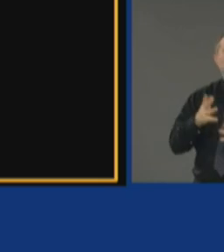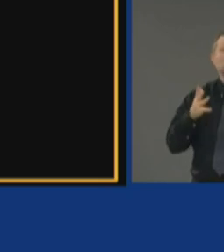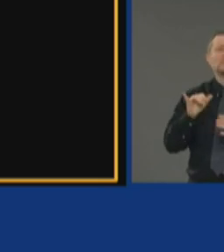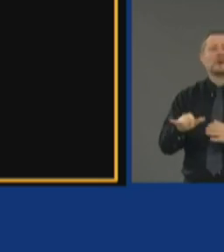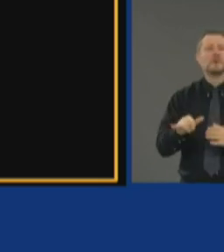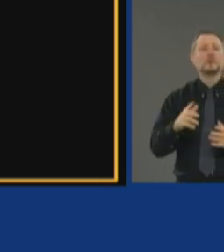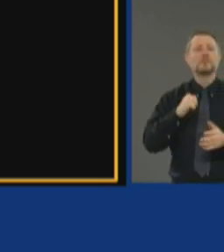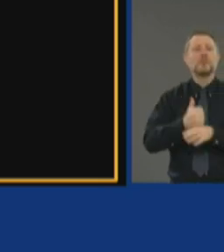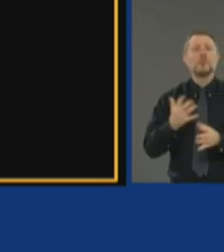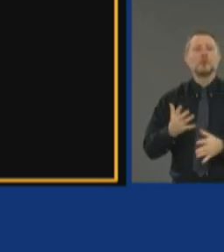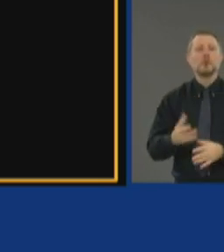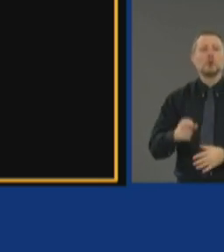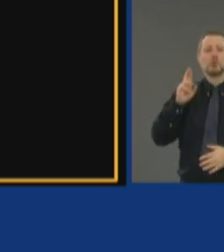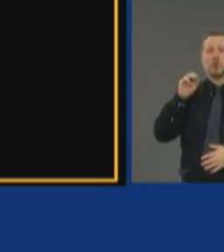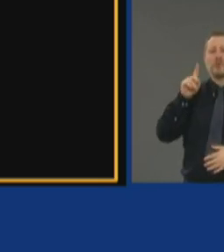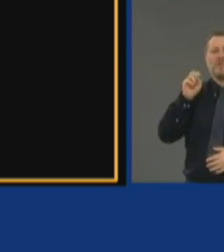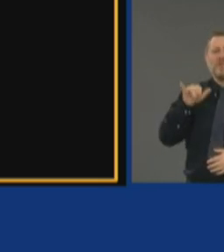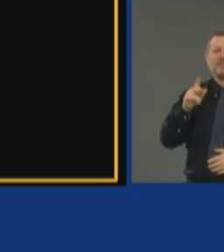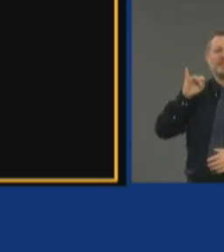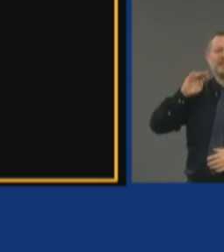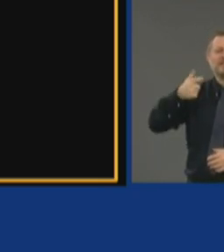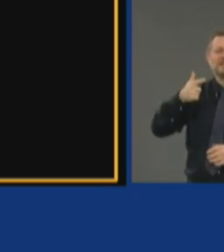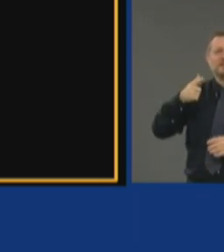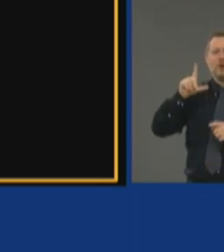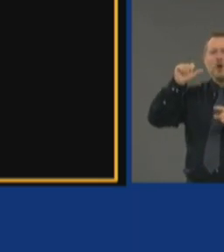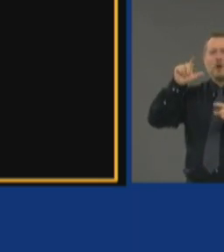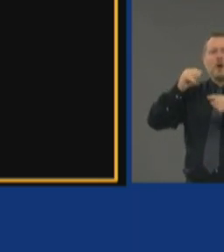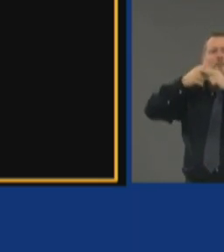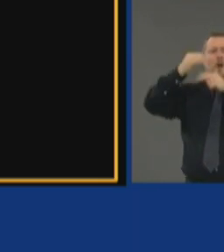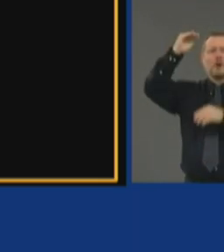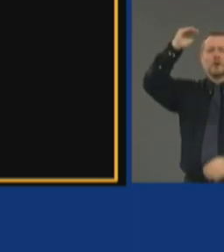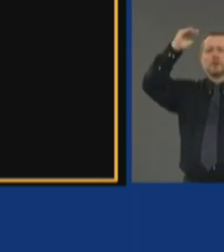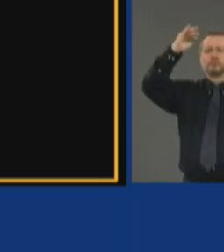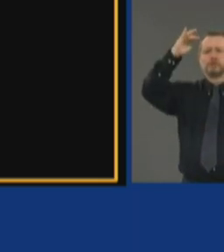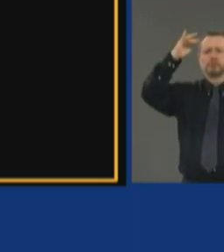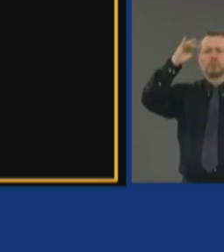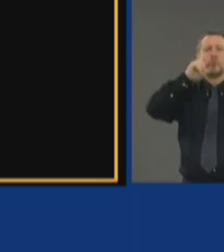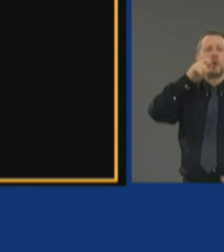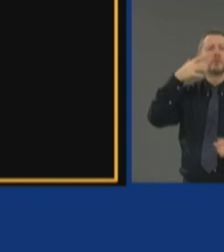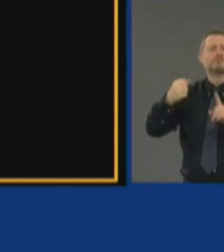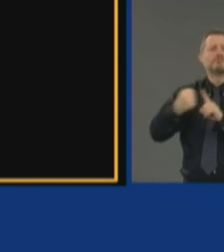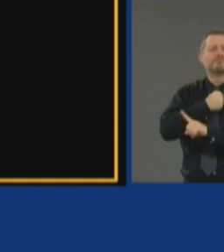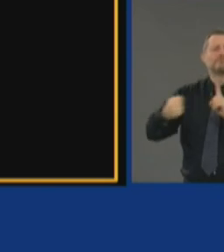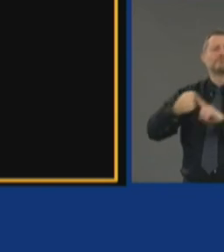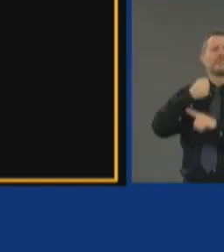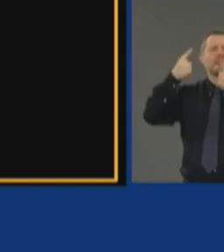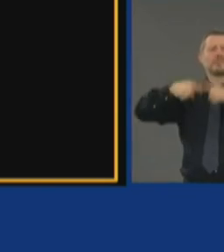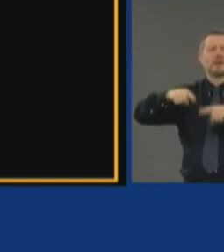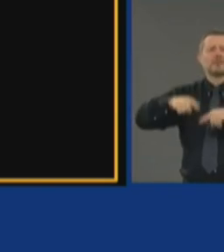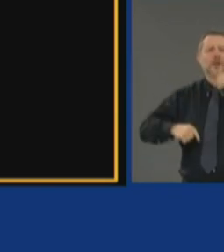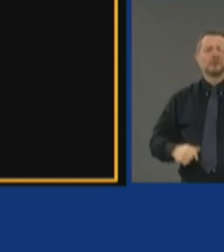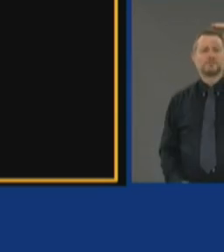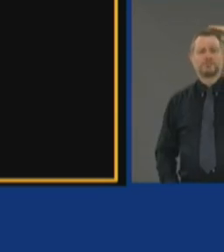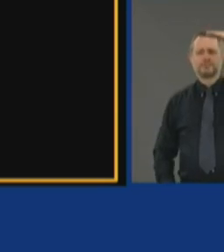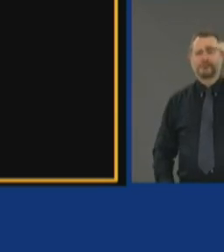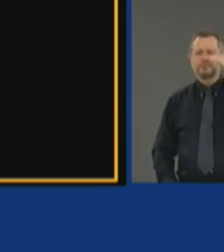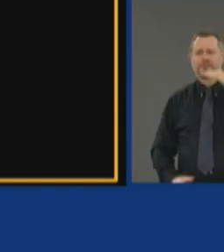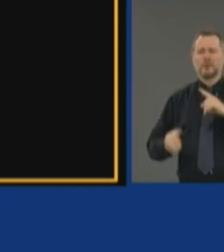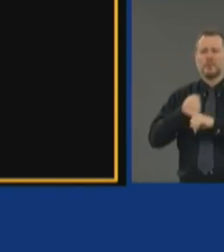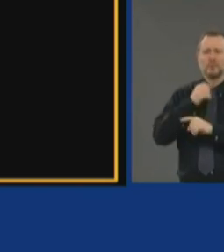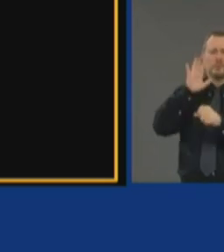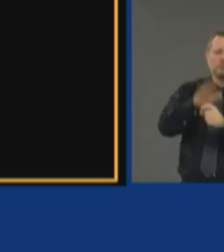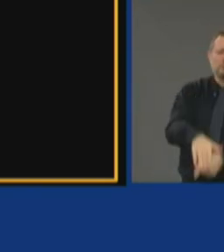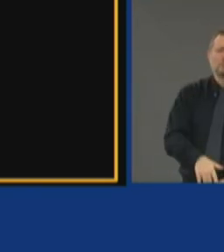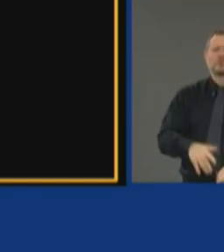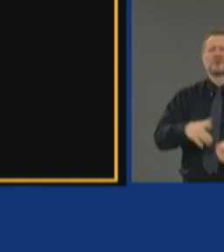long list of names of people who we have seen who have been abused